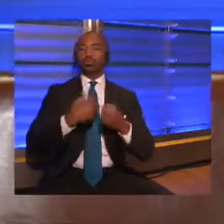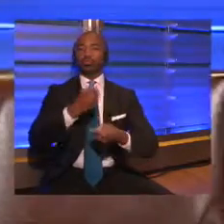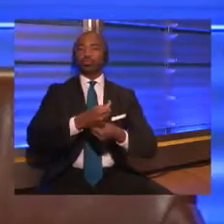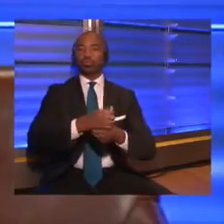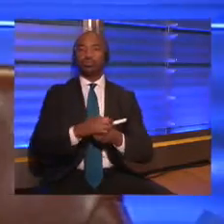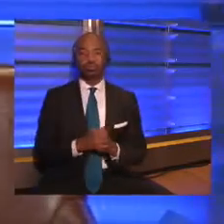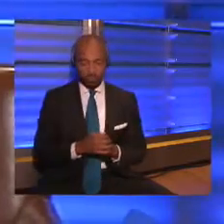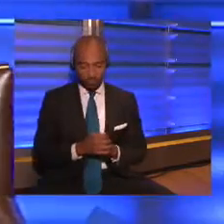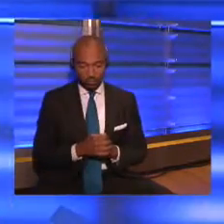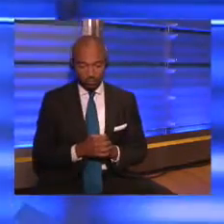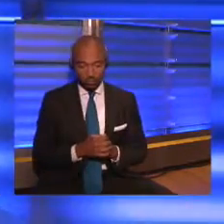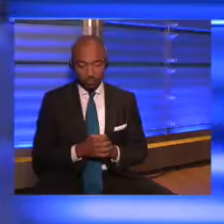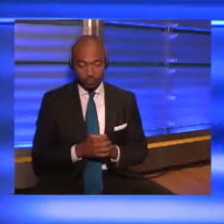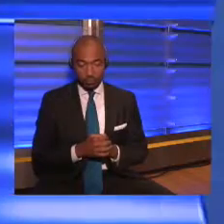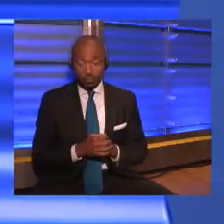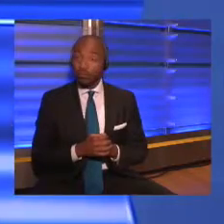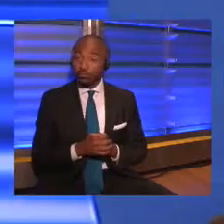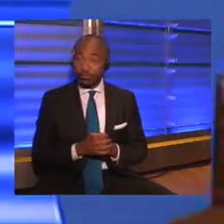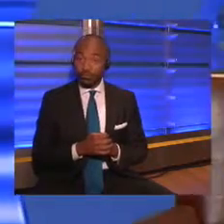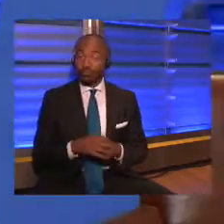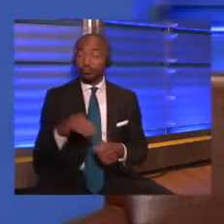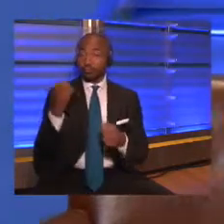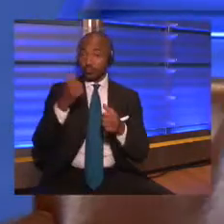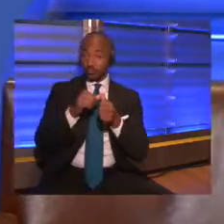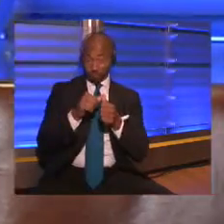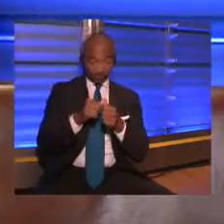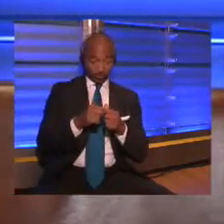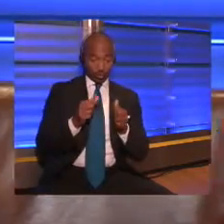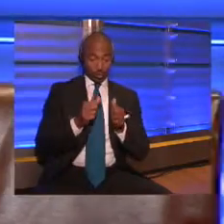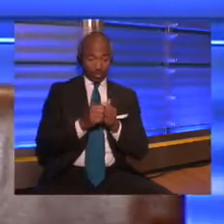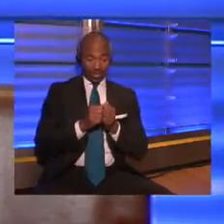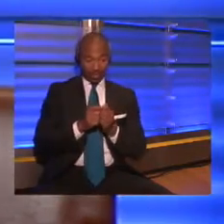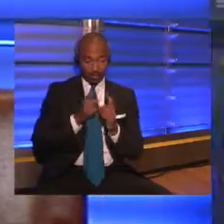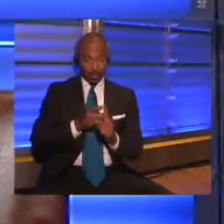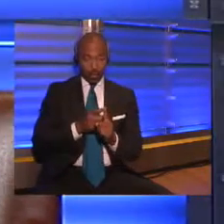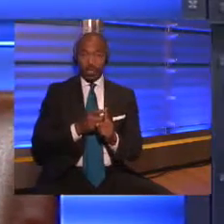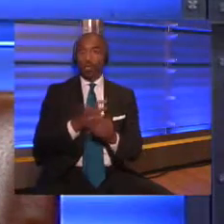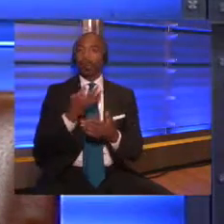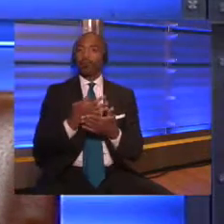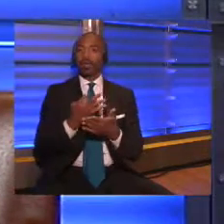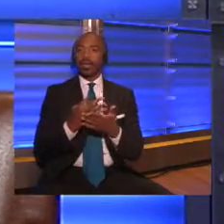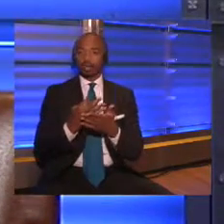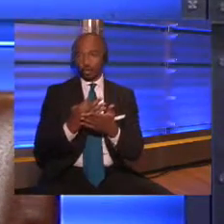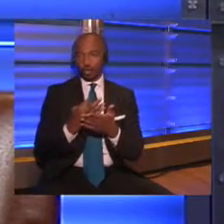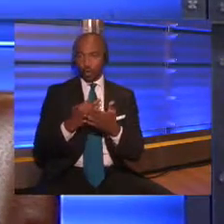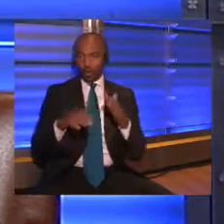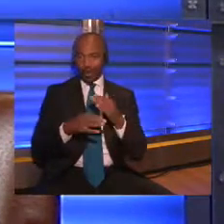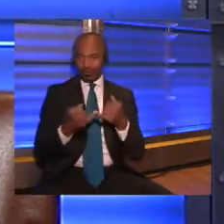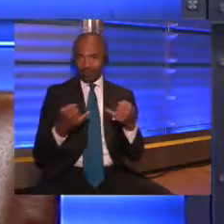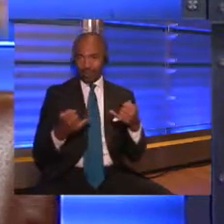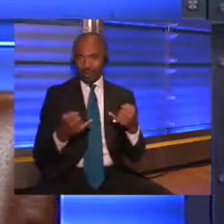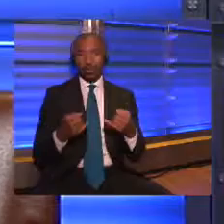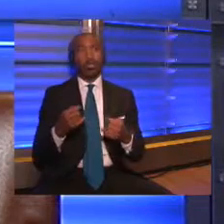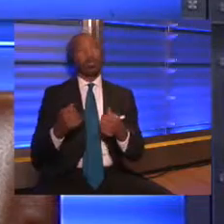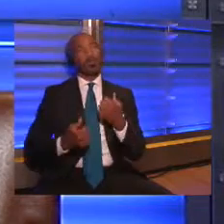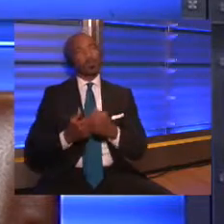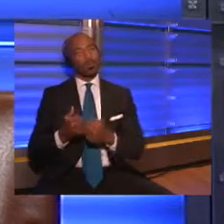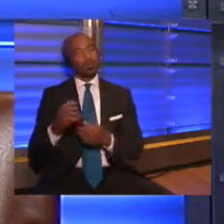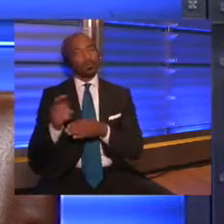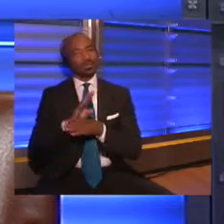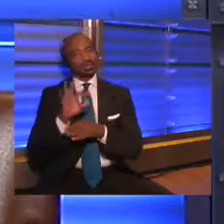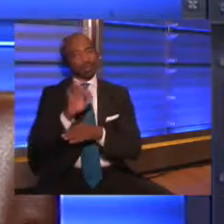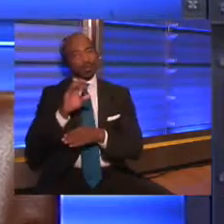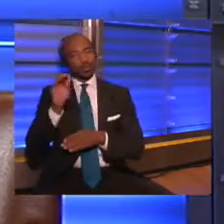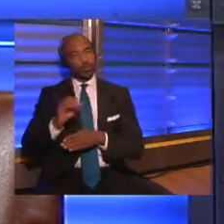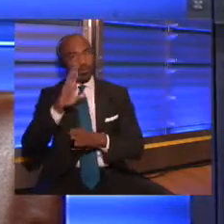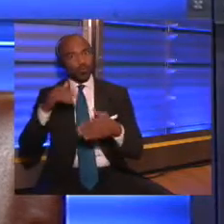even based on that financial bottom line, the one that 99% of the businesses are only focused on.